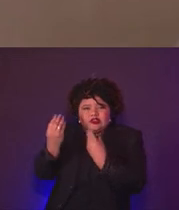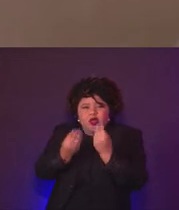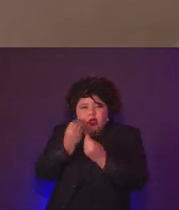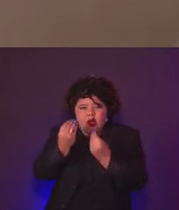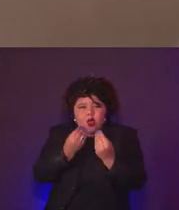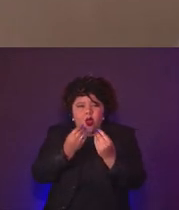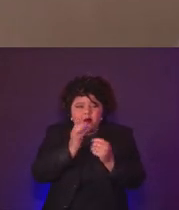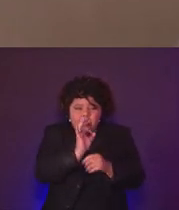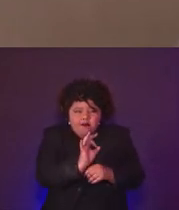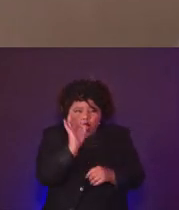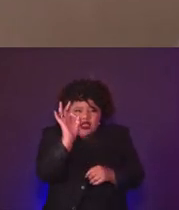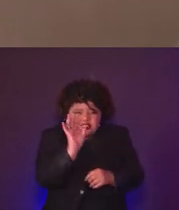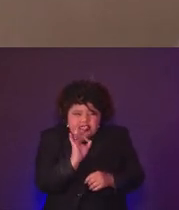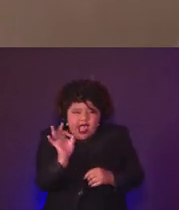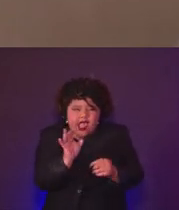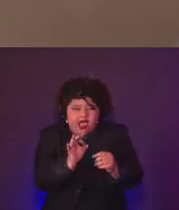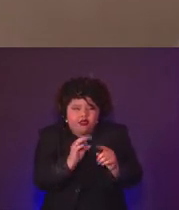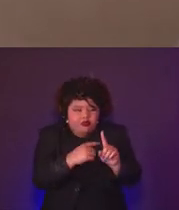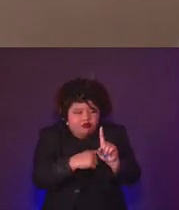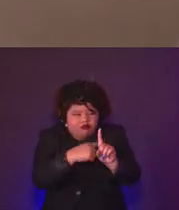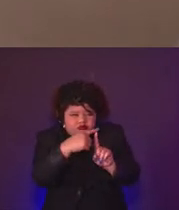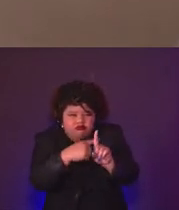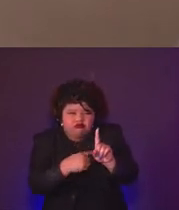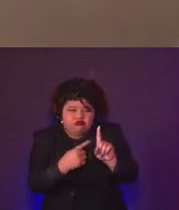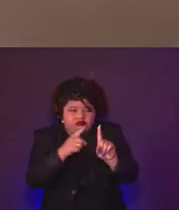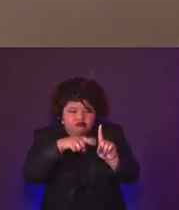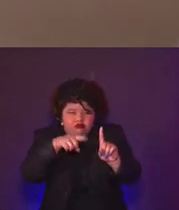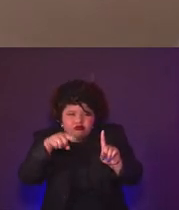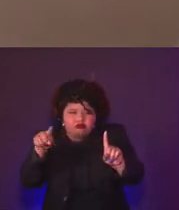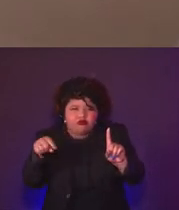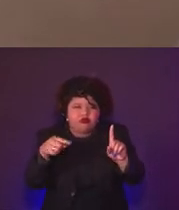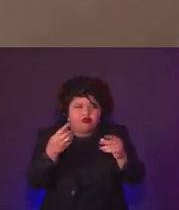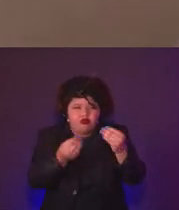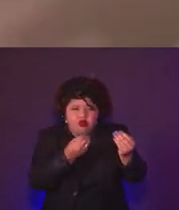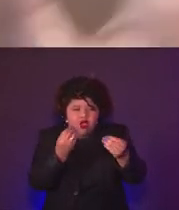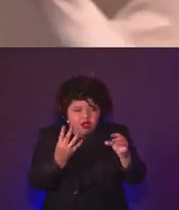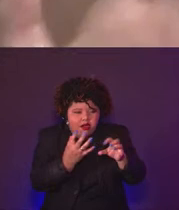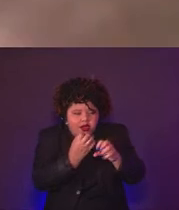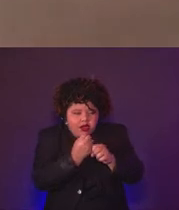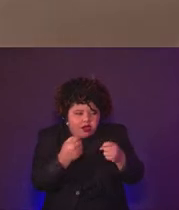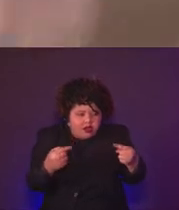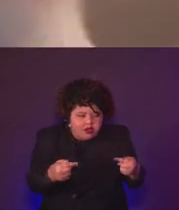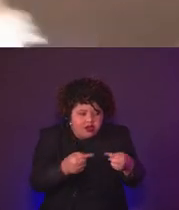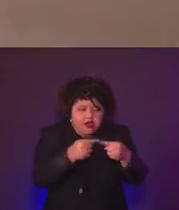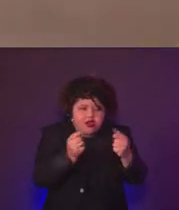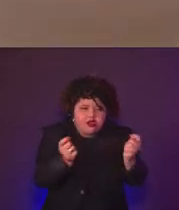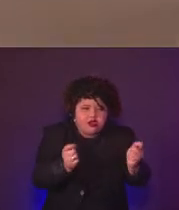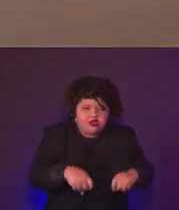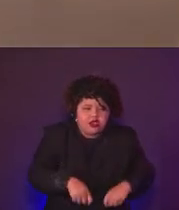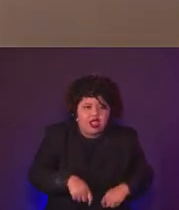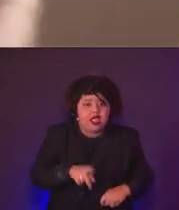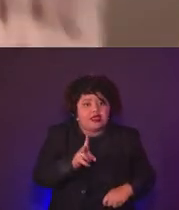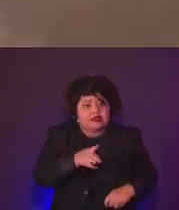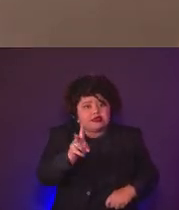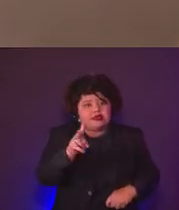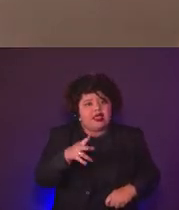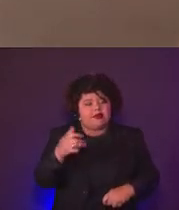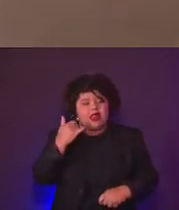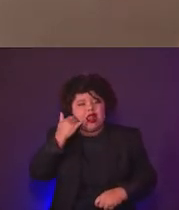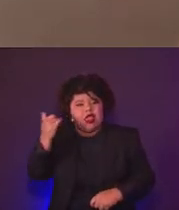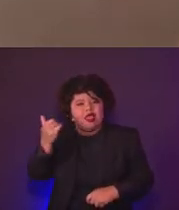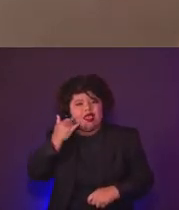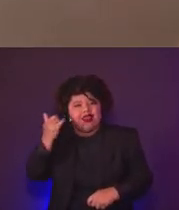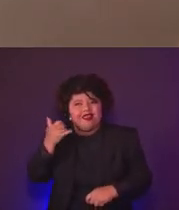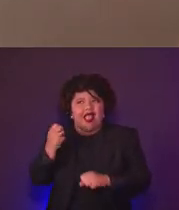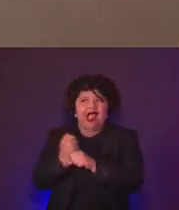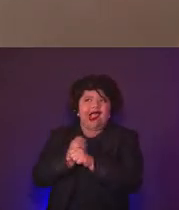been incredibly I would routinely call him up, like, for years in my career, I could call him up and say, this